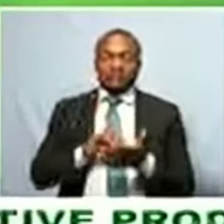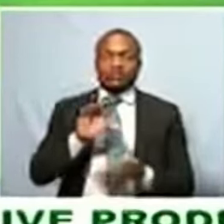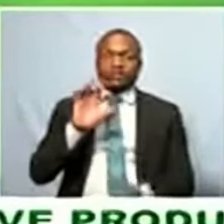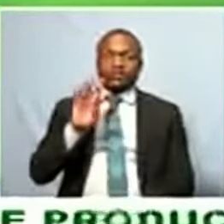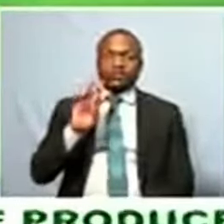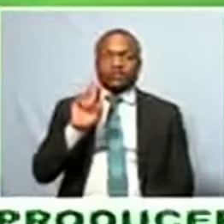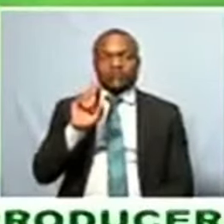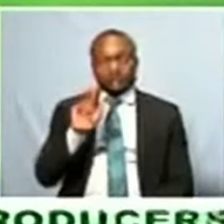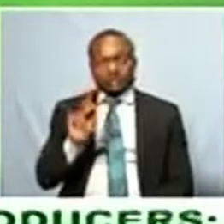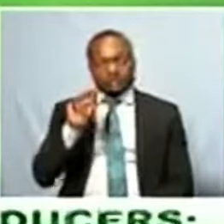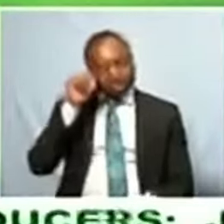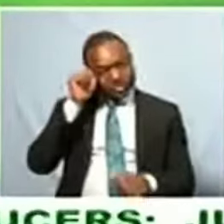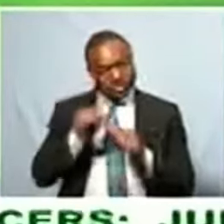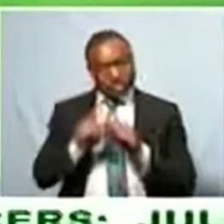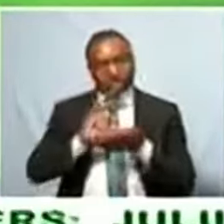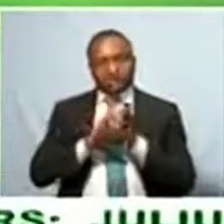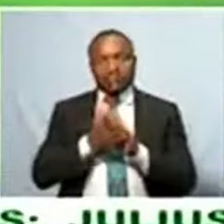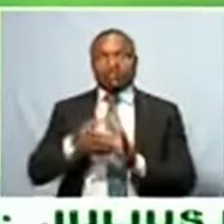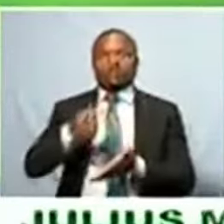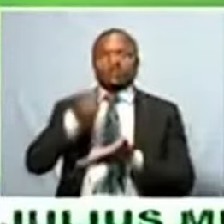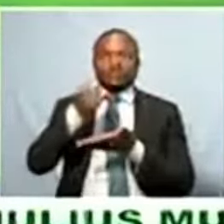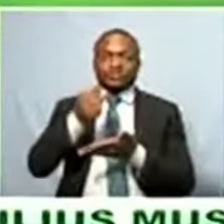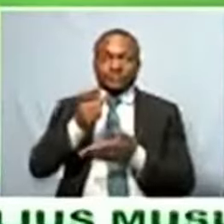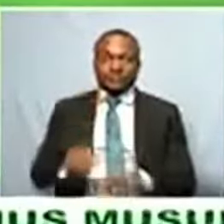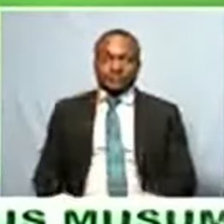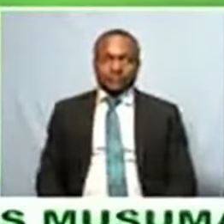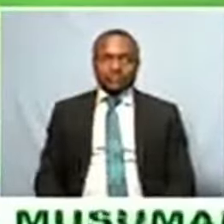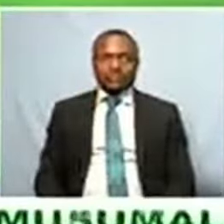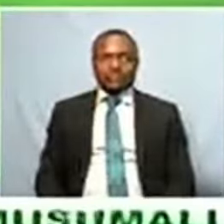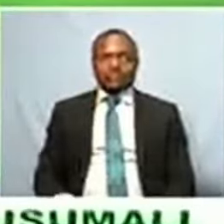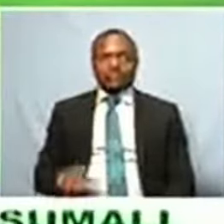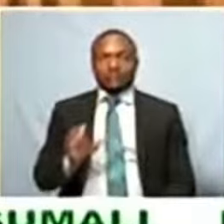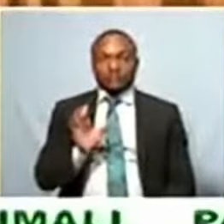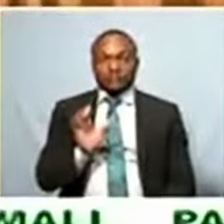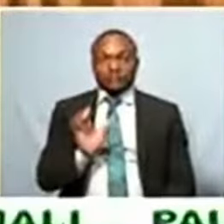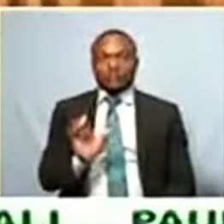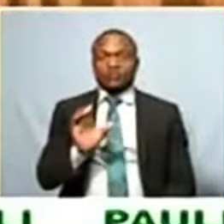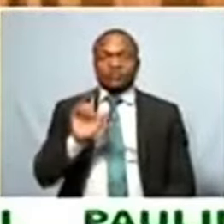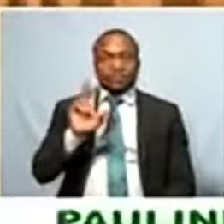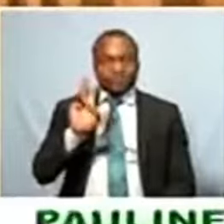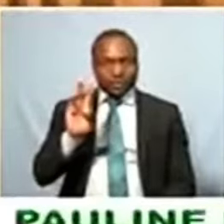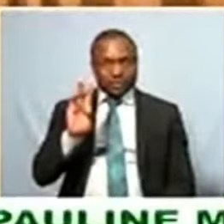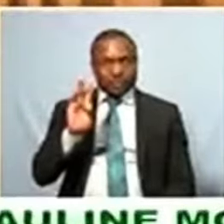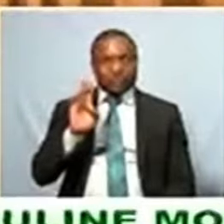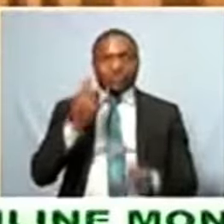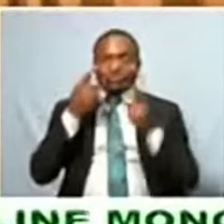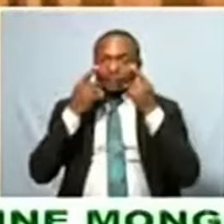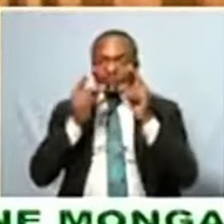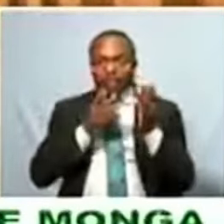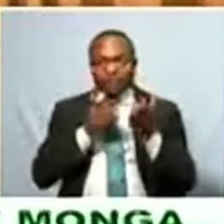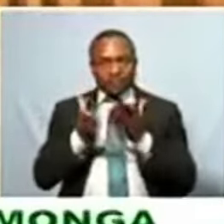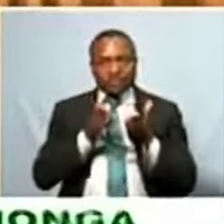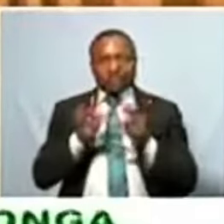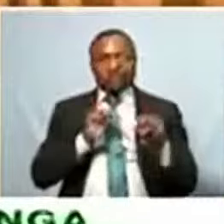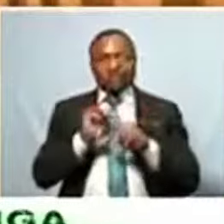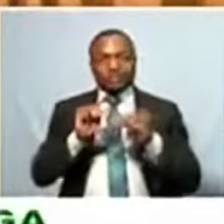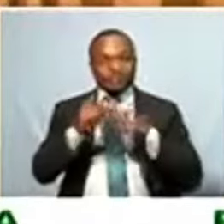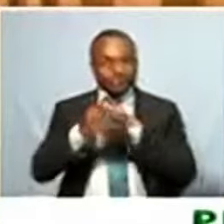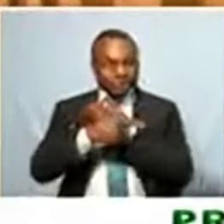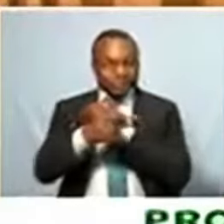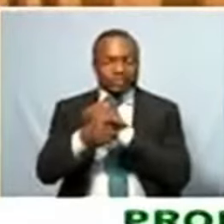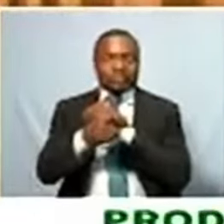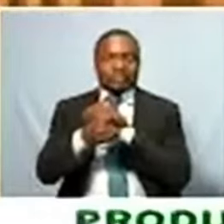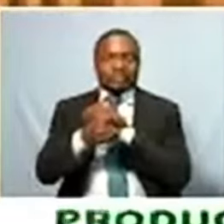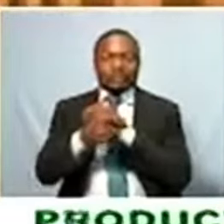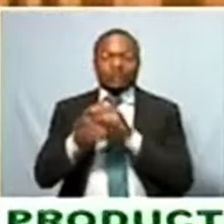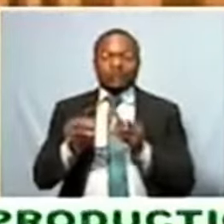233,876,061 kwacha was agreed to stand part of the estimates. And head 27, Public Service Management